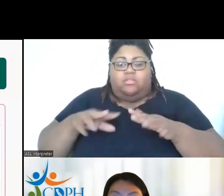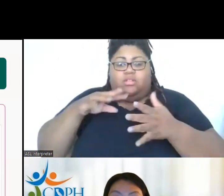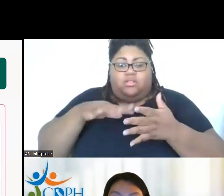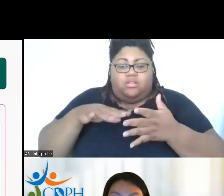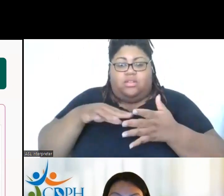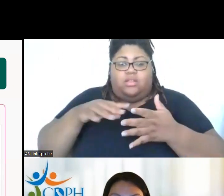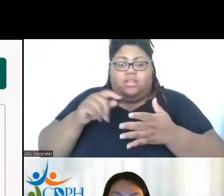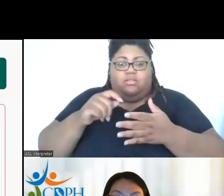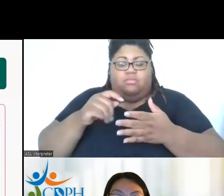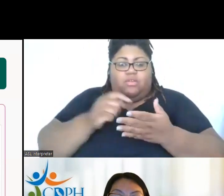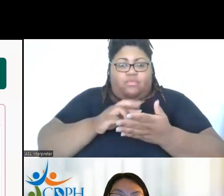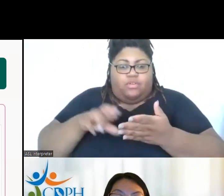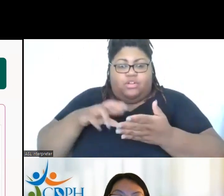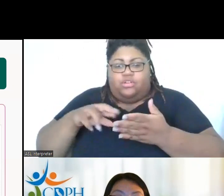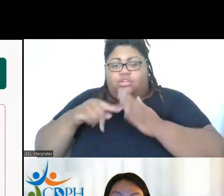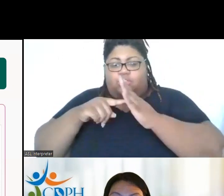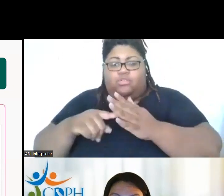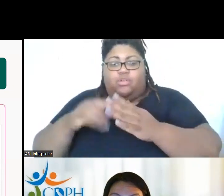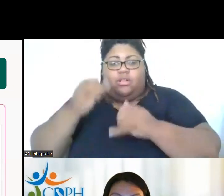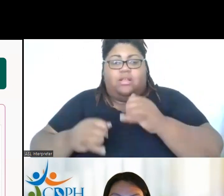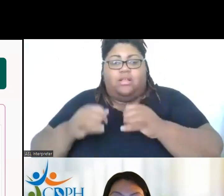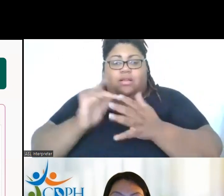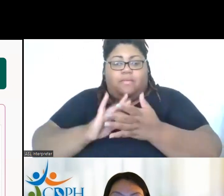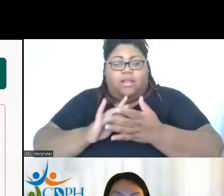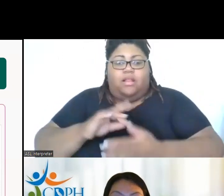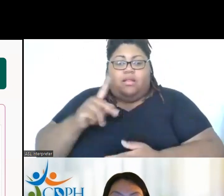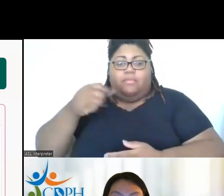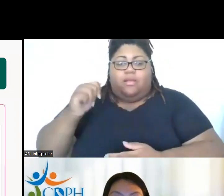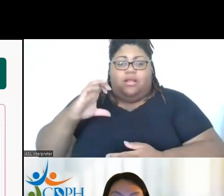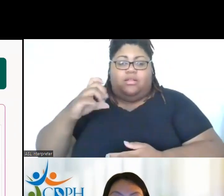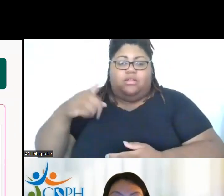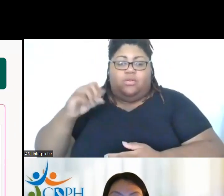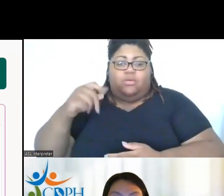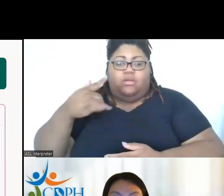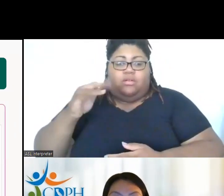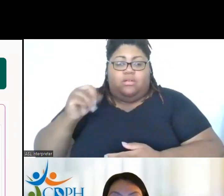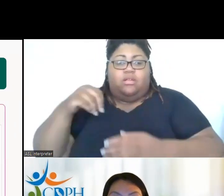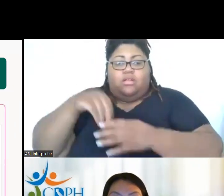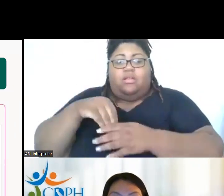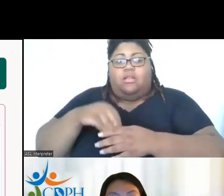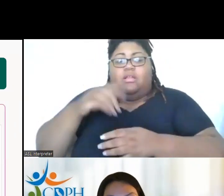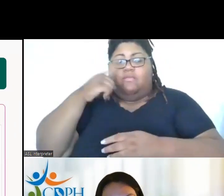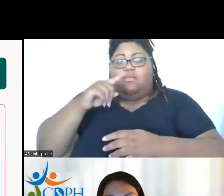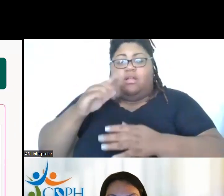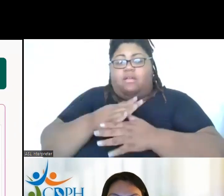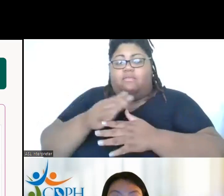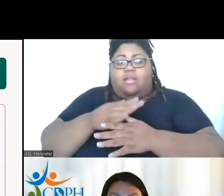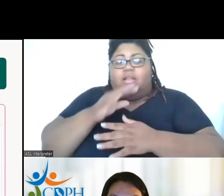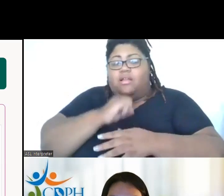received Paxlovid, the pill, was 77, and the average age of participants that were on the other